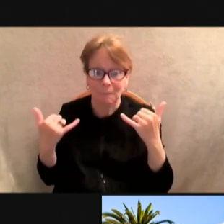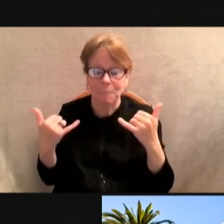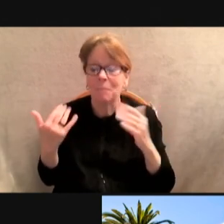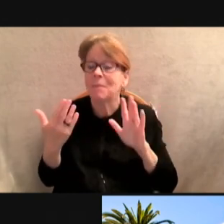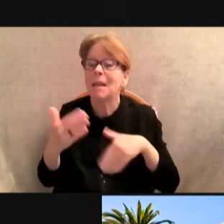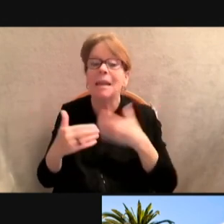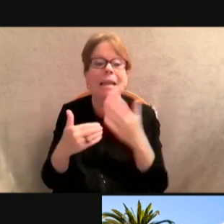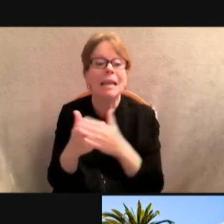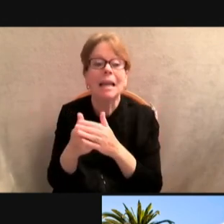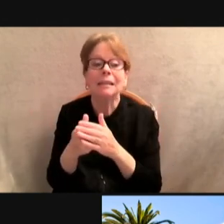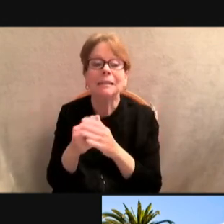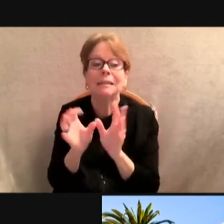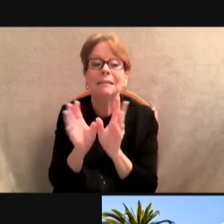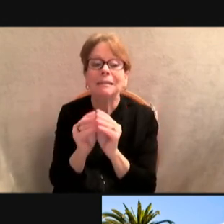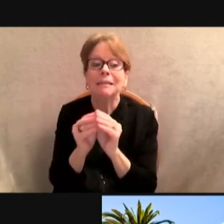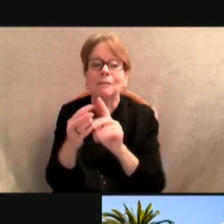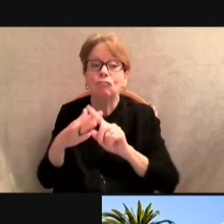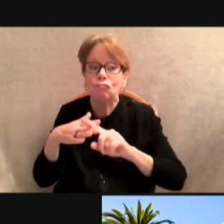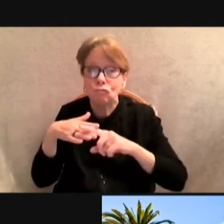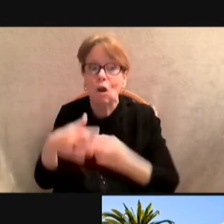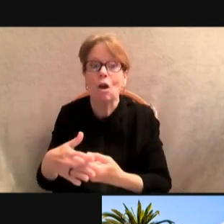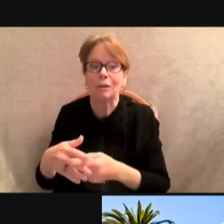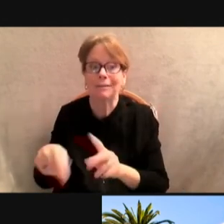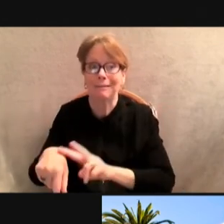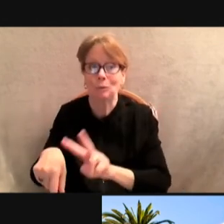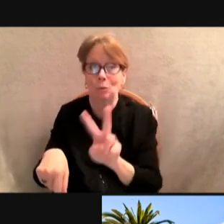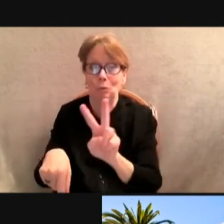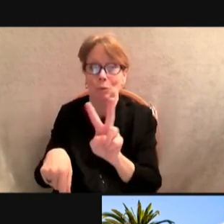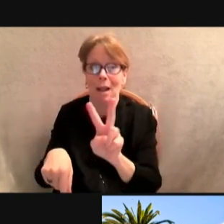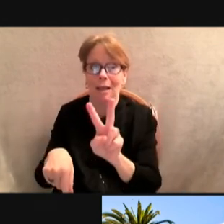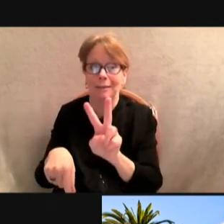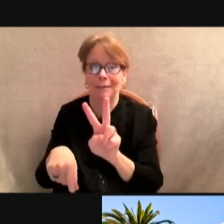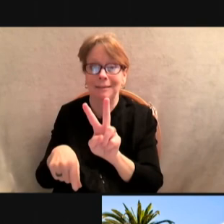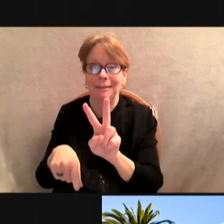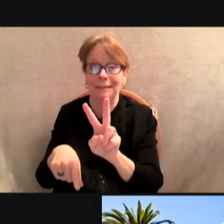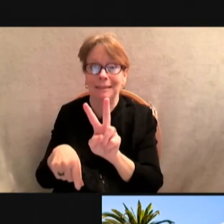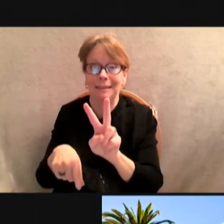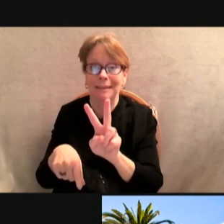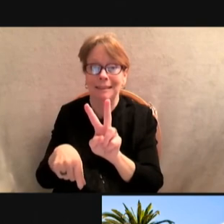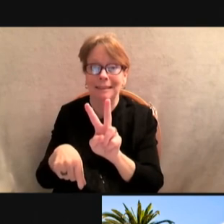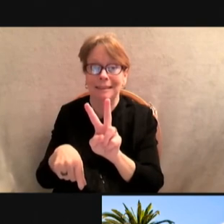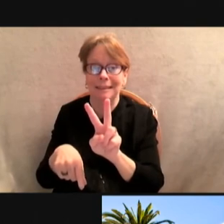next session starts at 2 o'clock.